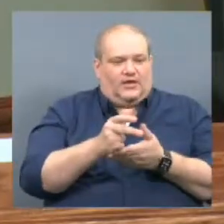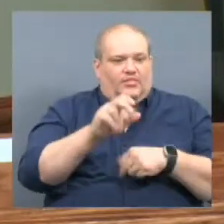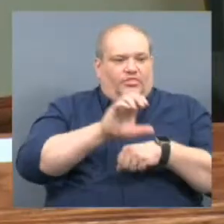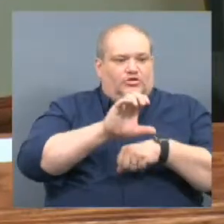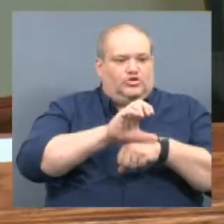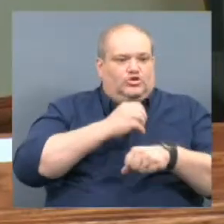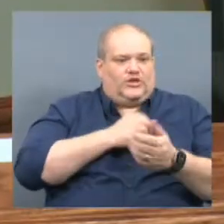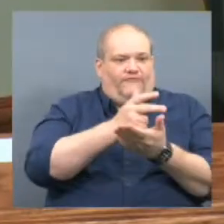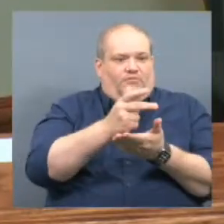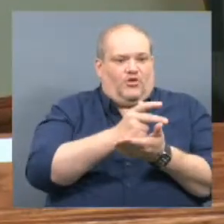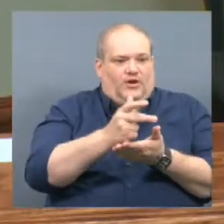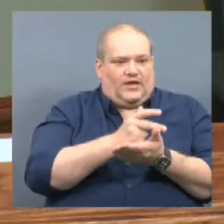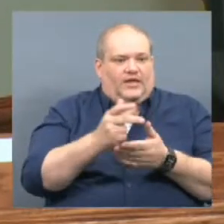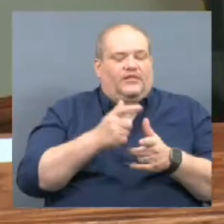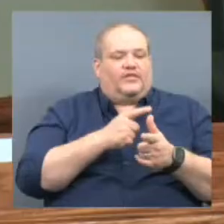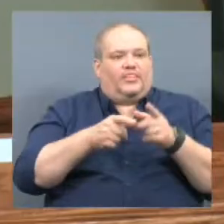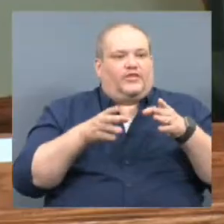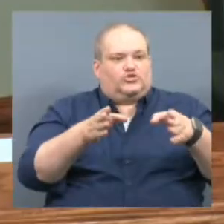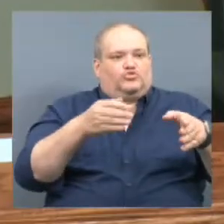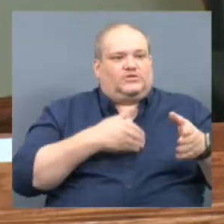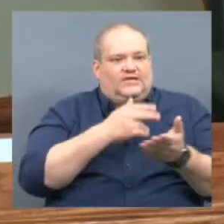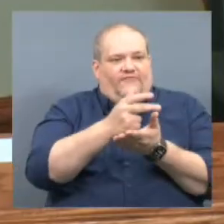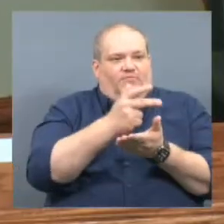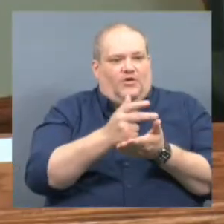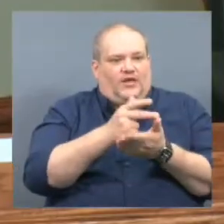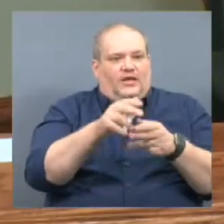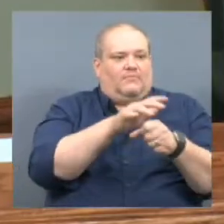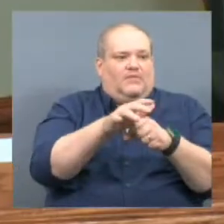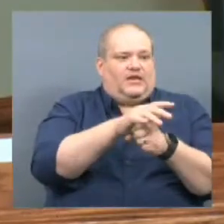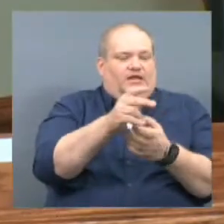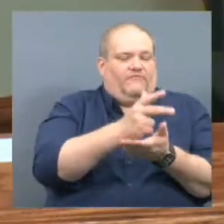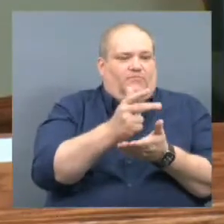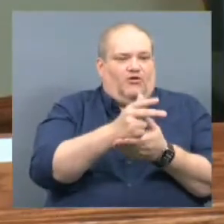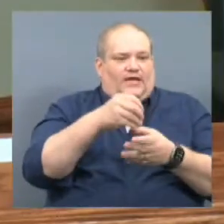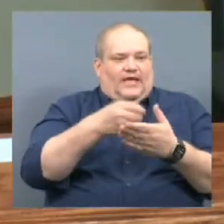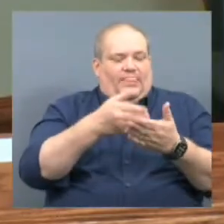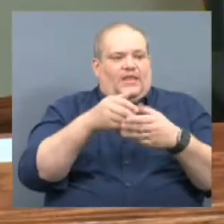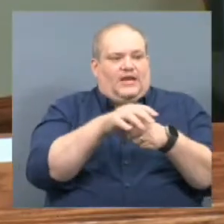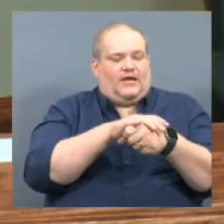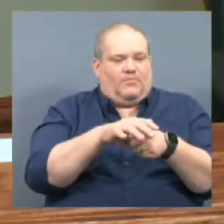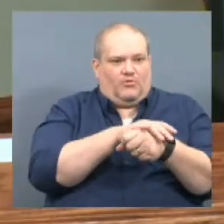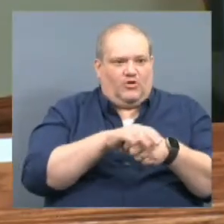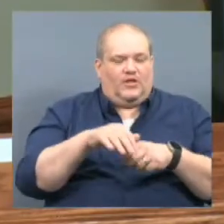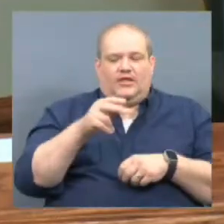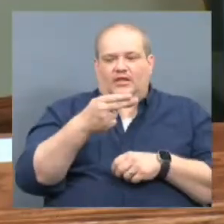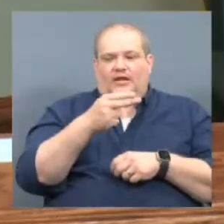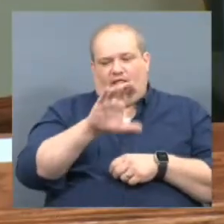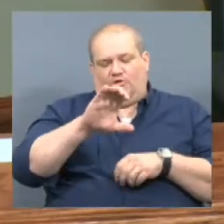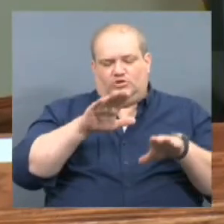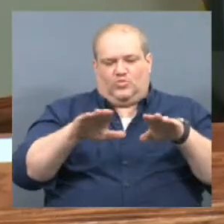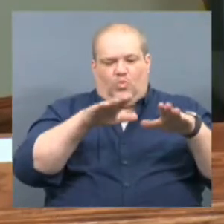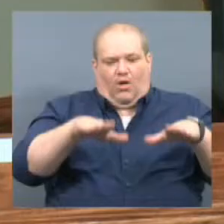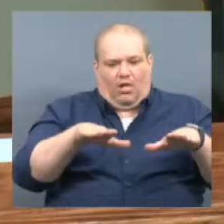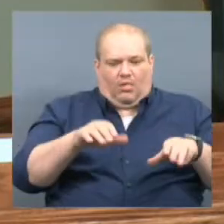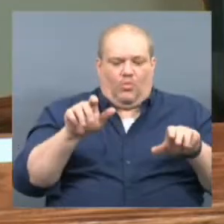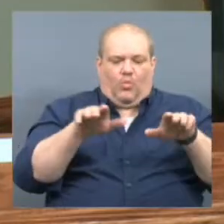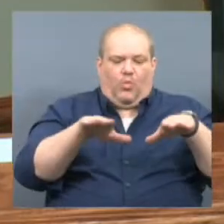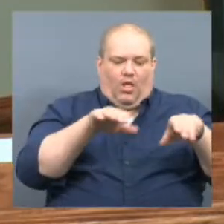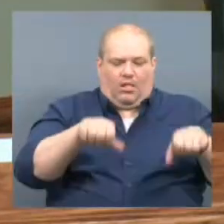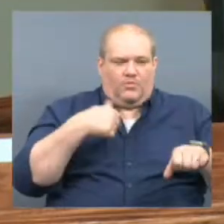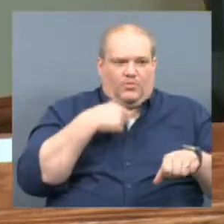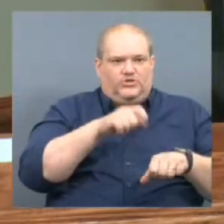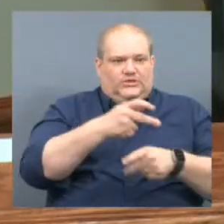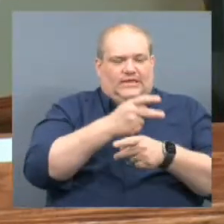has parking. The streets have parking. There's plenty of parking in the neighborhood. Hillcrest is a walkable neighborhood, and we should keep it as